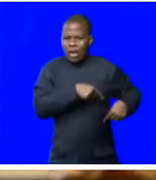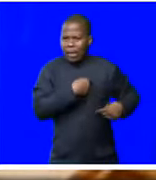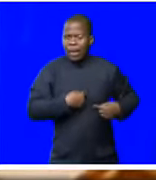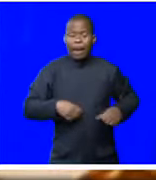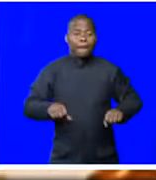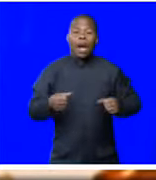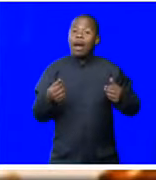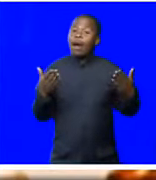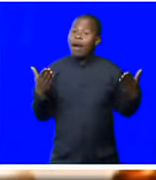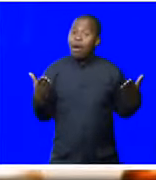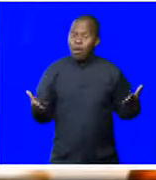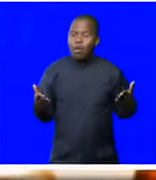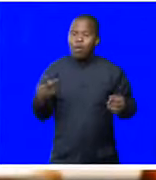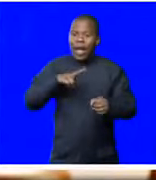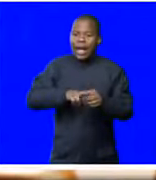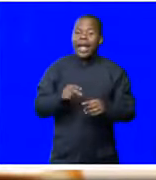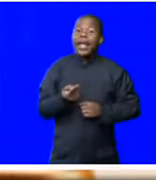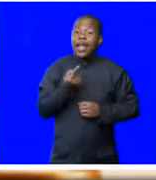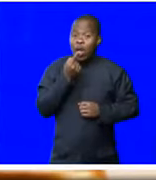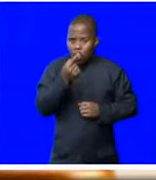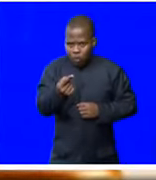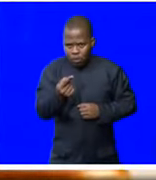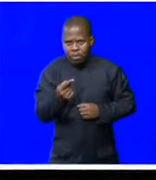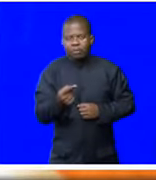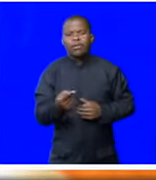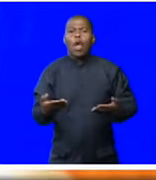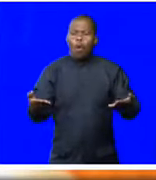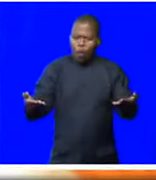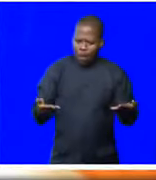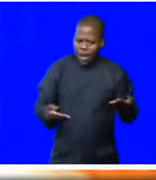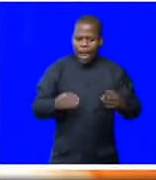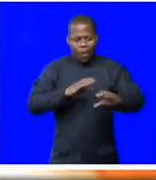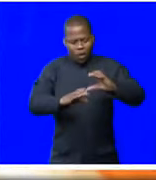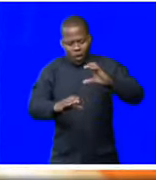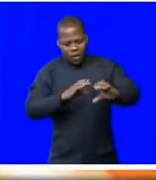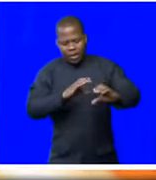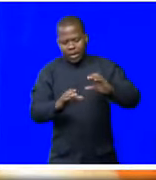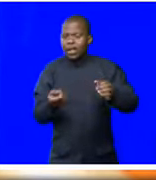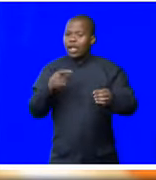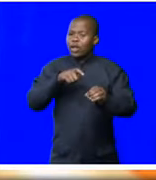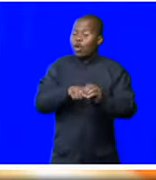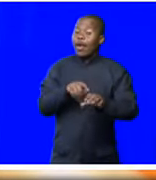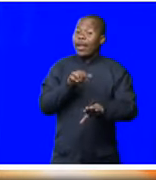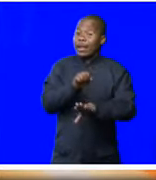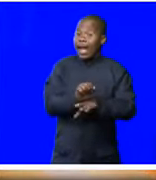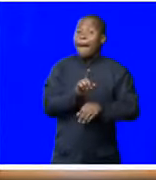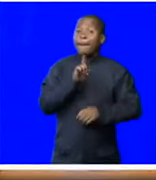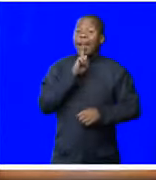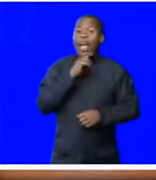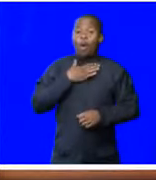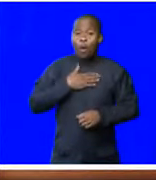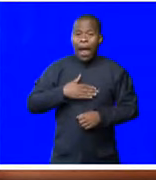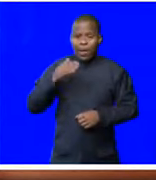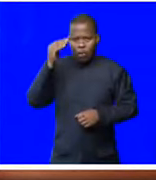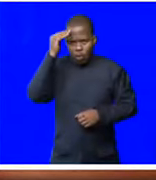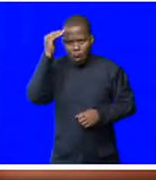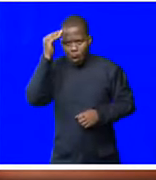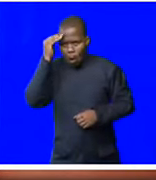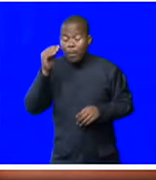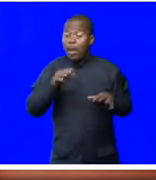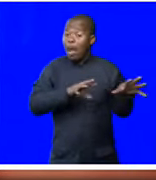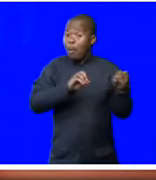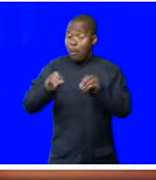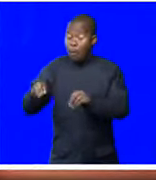on this. He says despite the fact that the matter is now before court, is still open for negotiations. However, there should be a